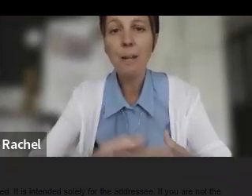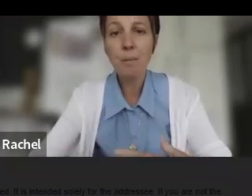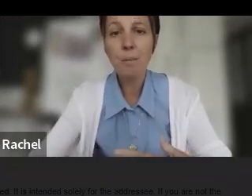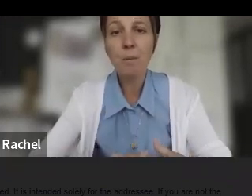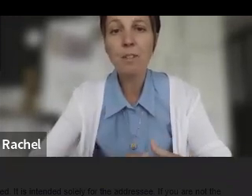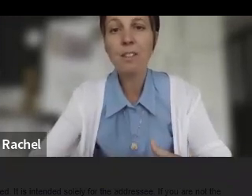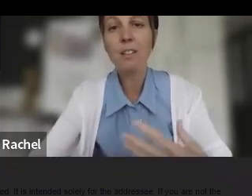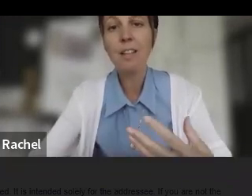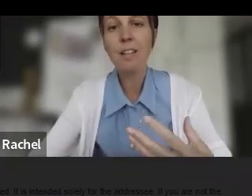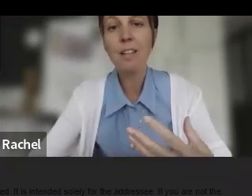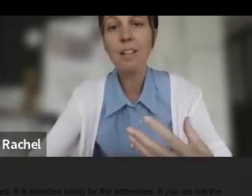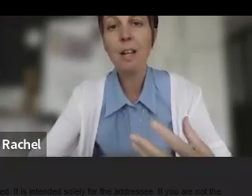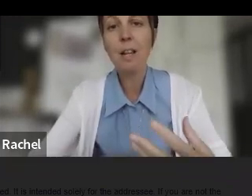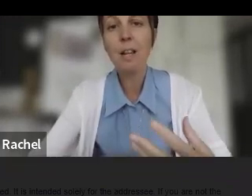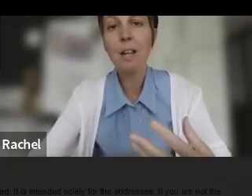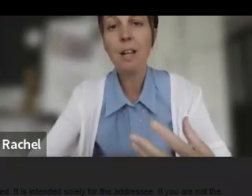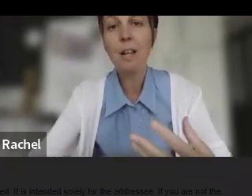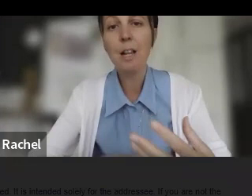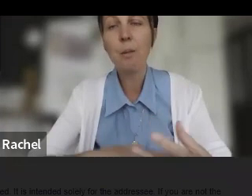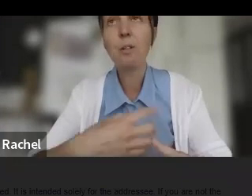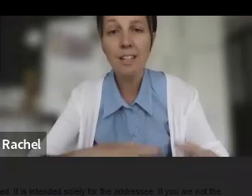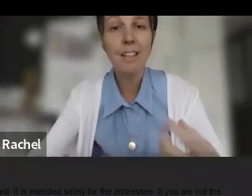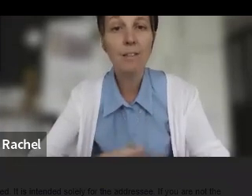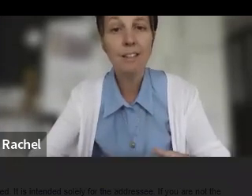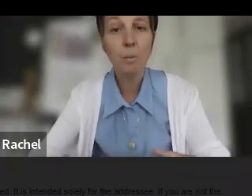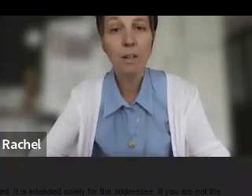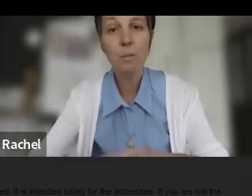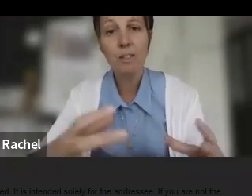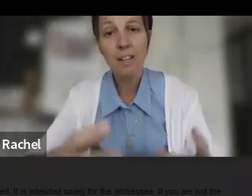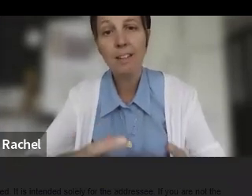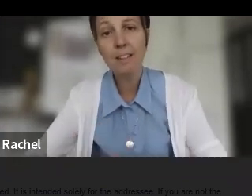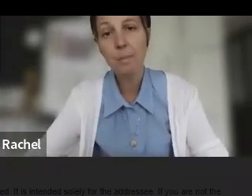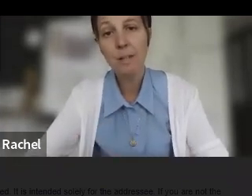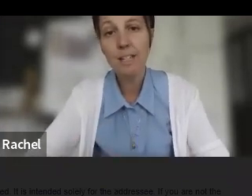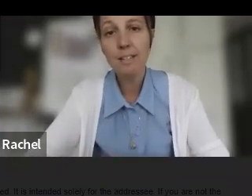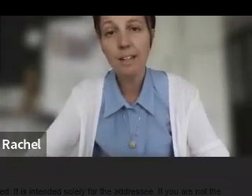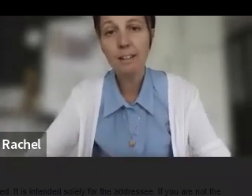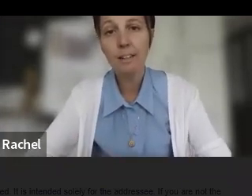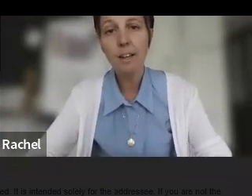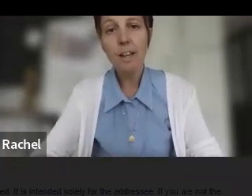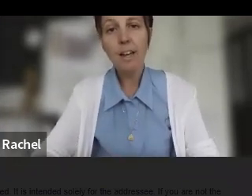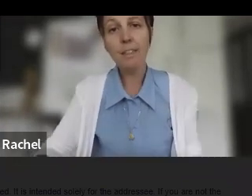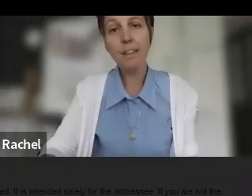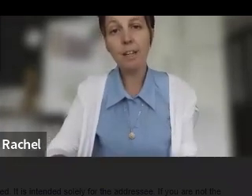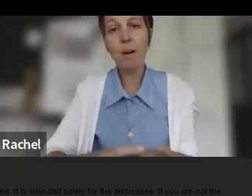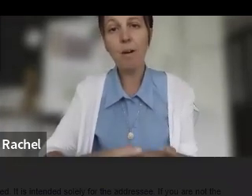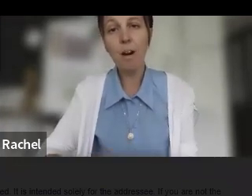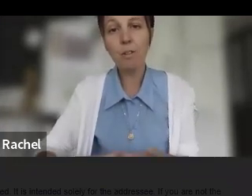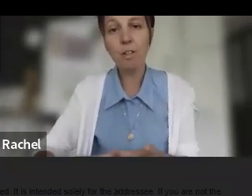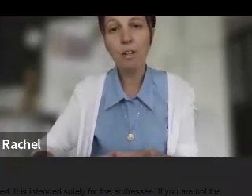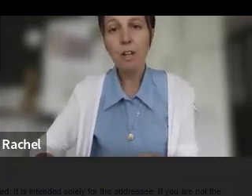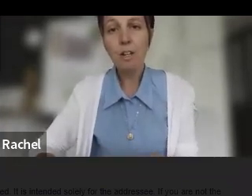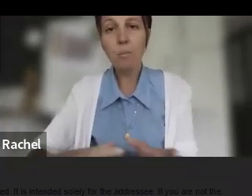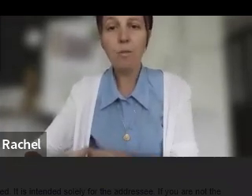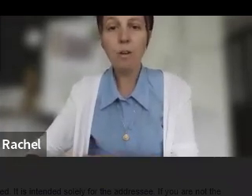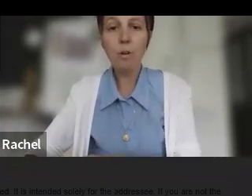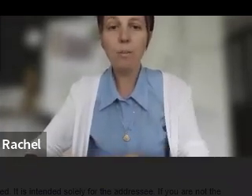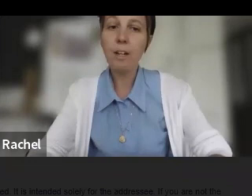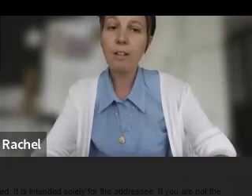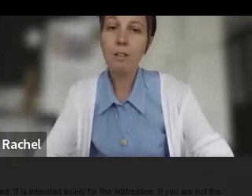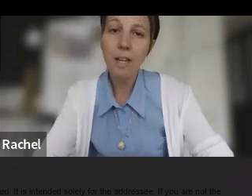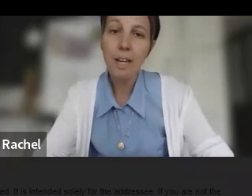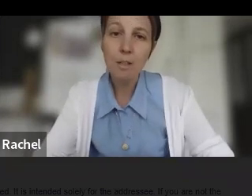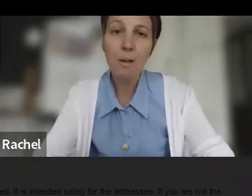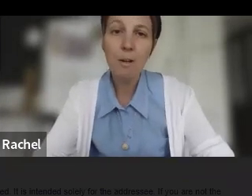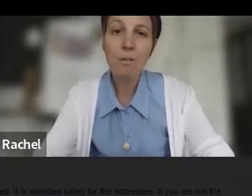equipping people with skills, helping to understand that cycle of anxiety as well. So understanding that CBT cycle and thinking about how